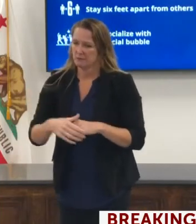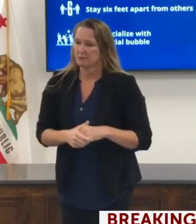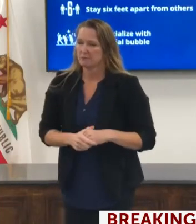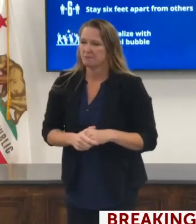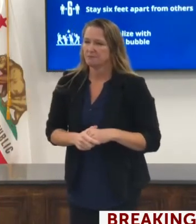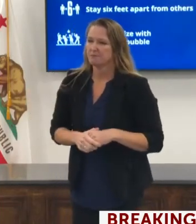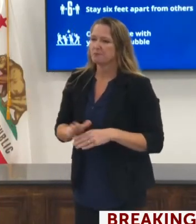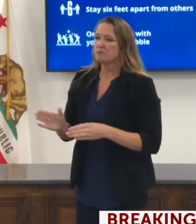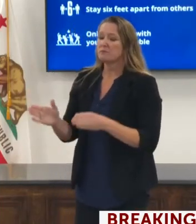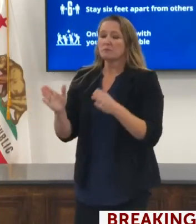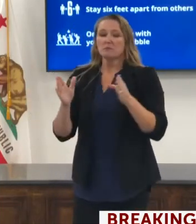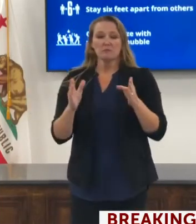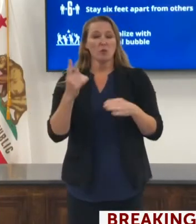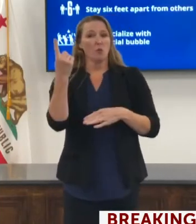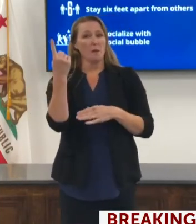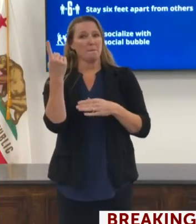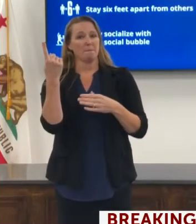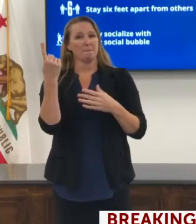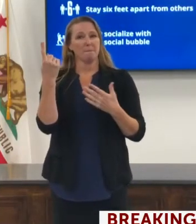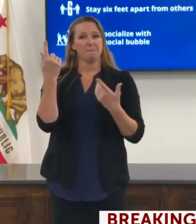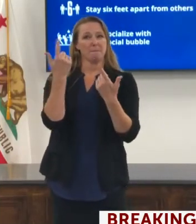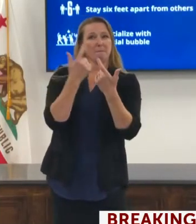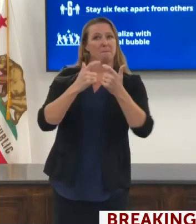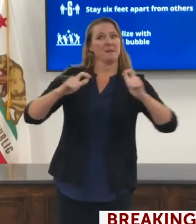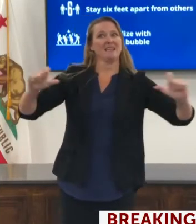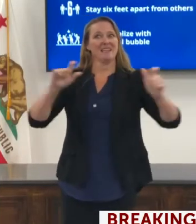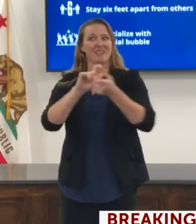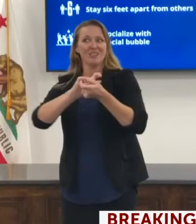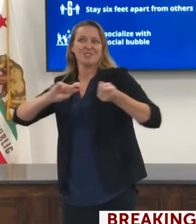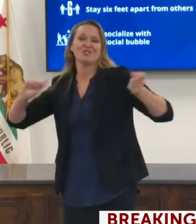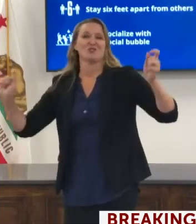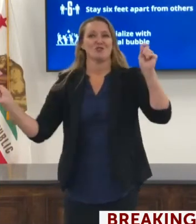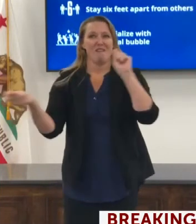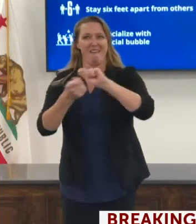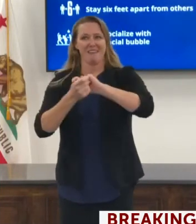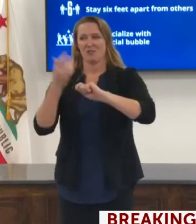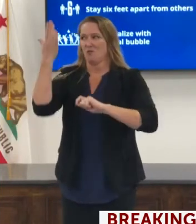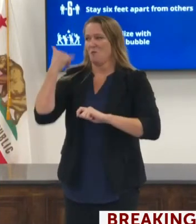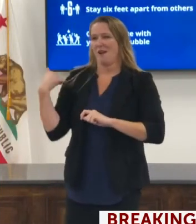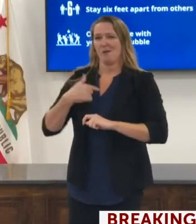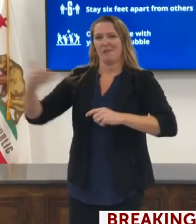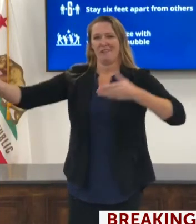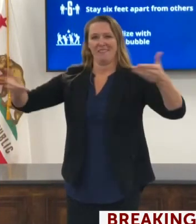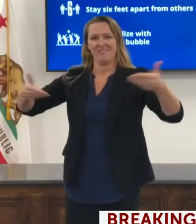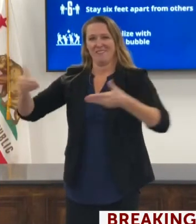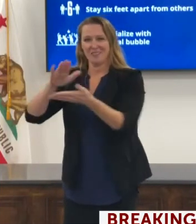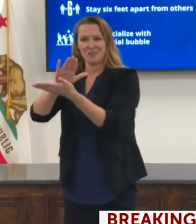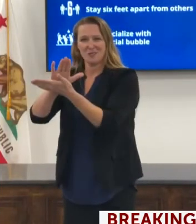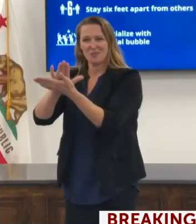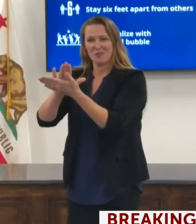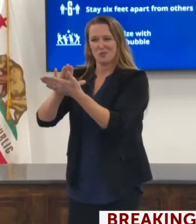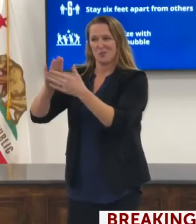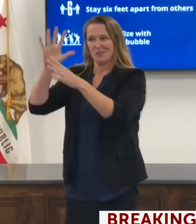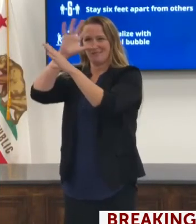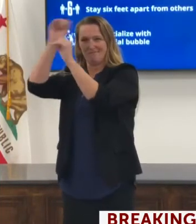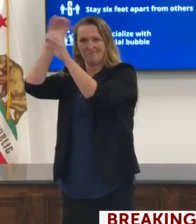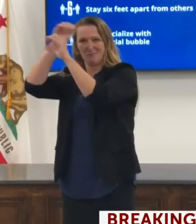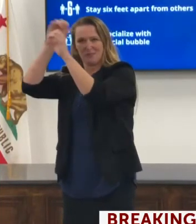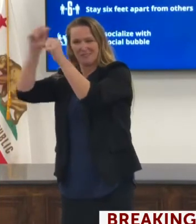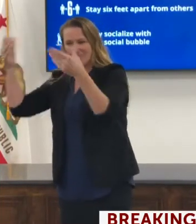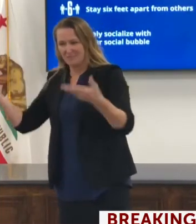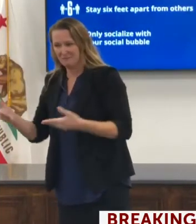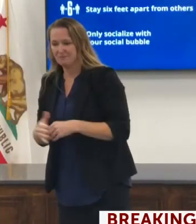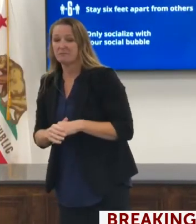So the one major change, and why you're seeing such a focus today with school personnel here, is